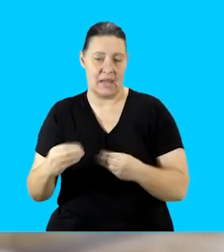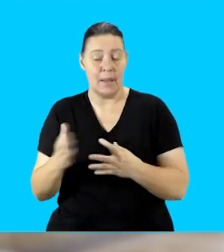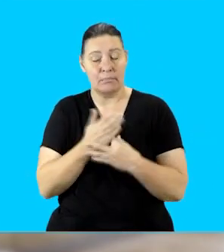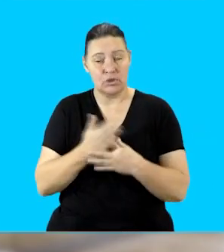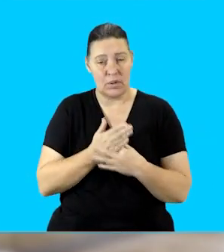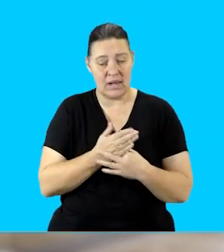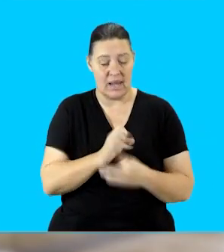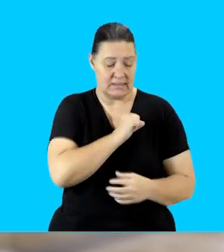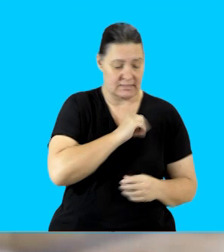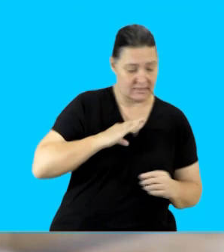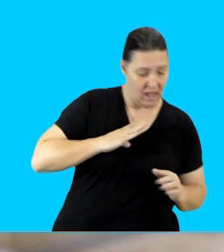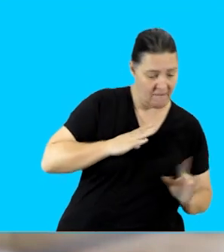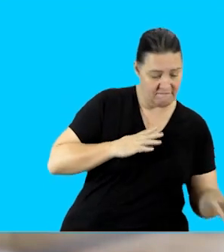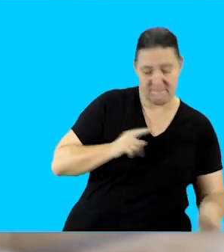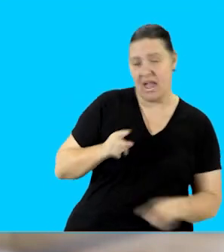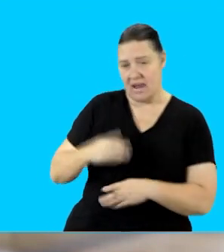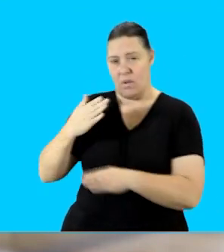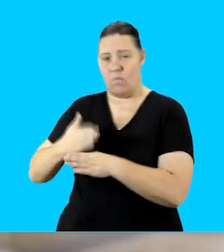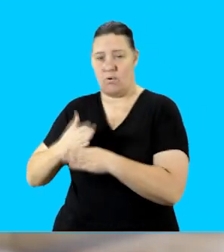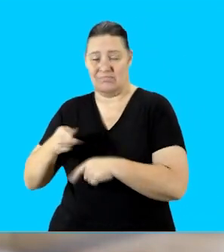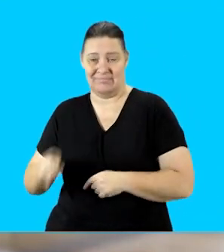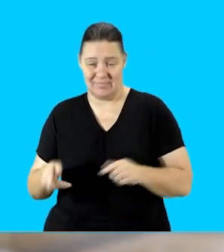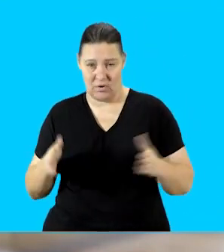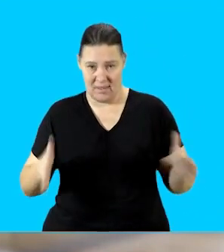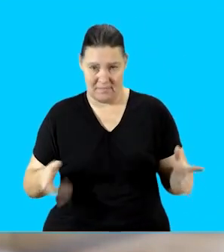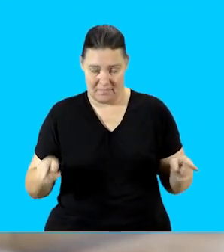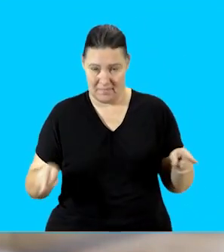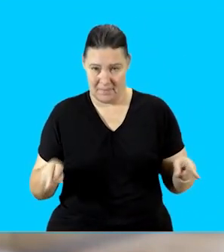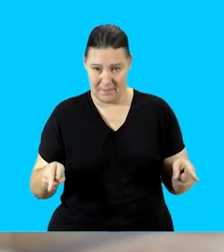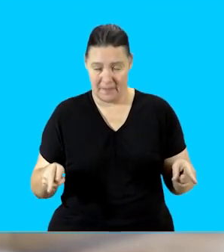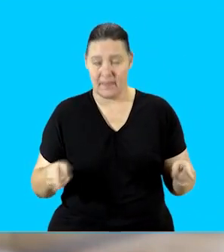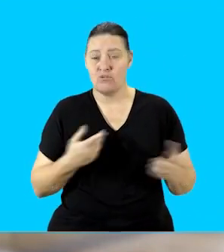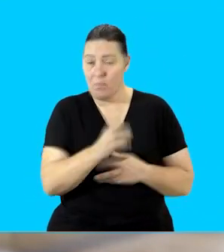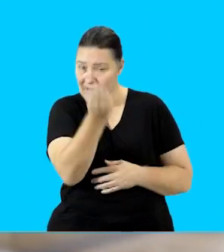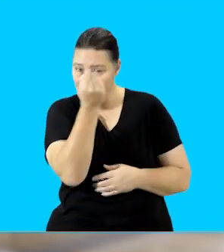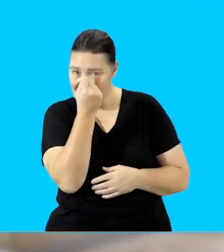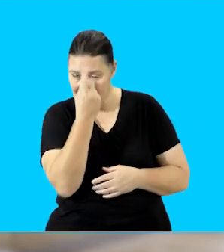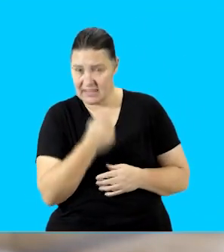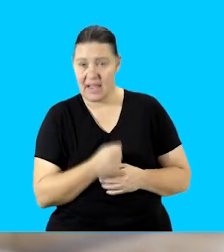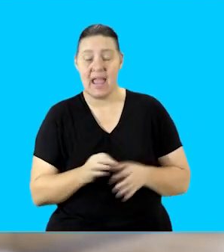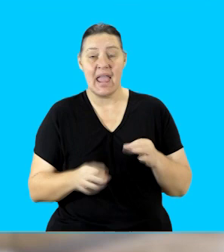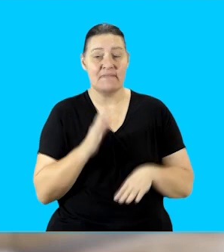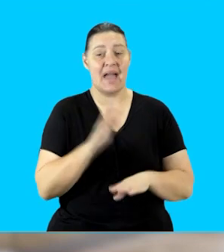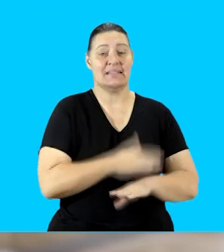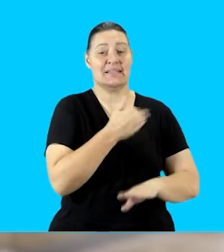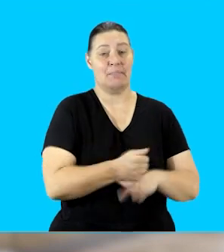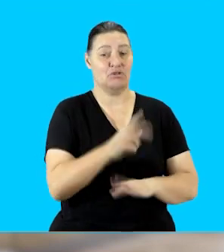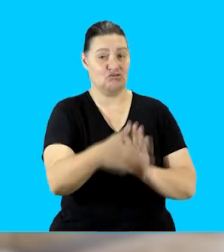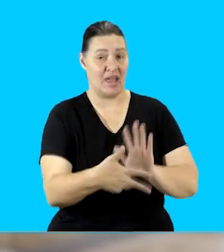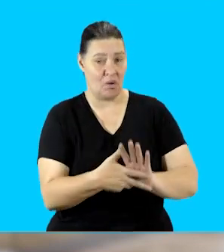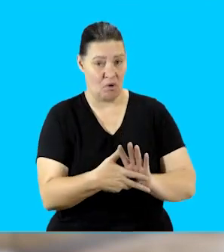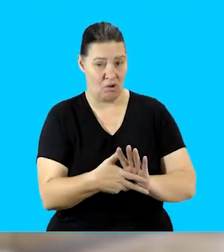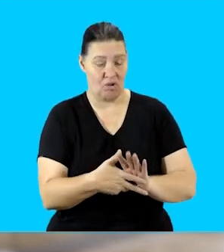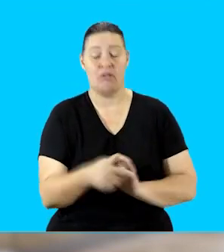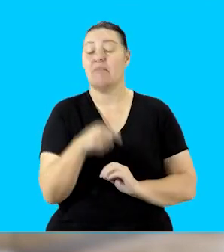act, they wanted to make sure that there is peace in the workplace. There's a healthy relationship between employers and